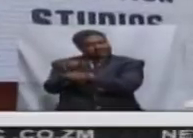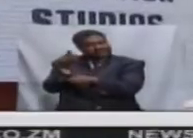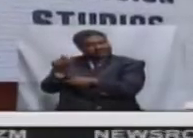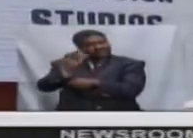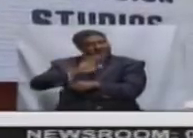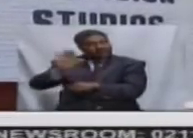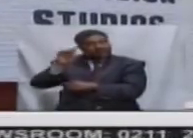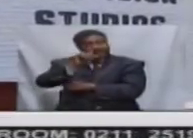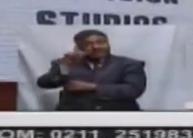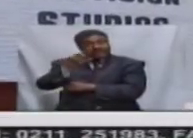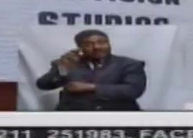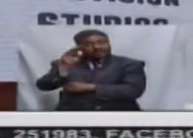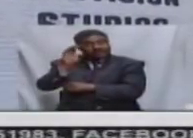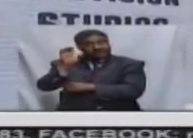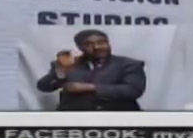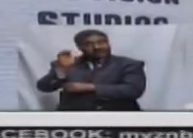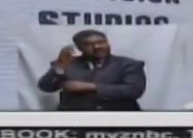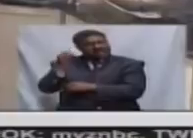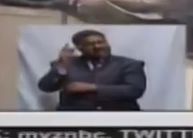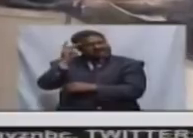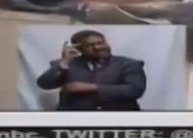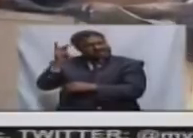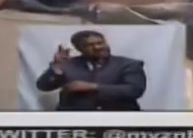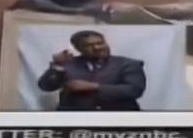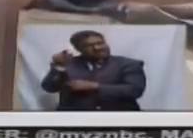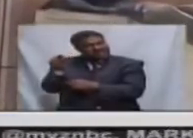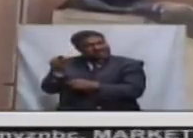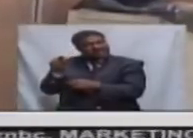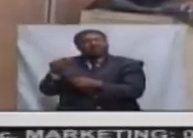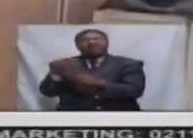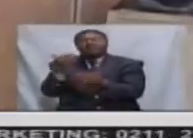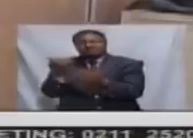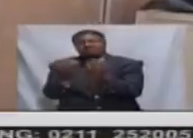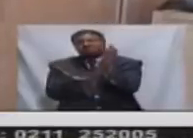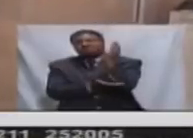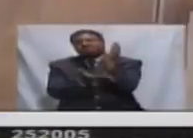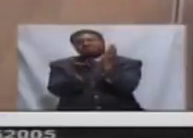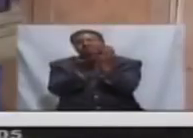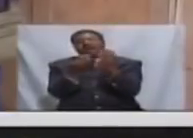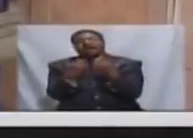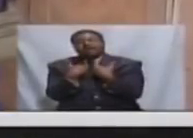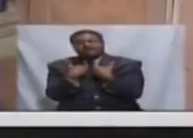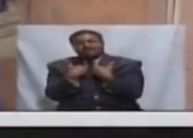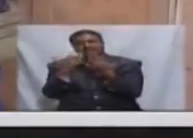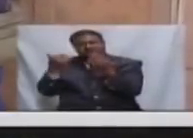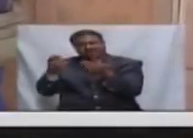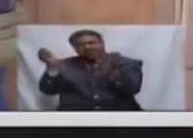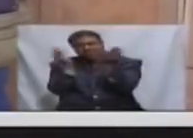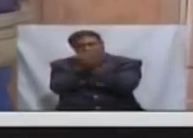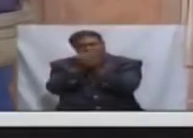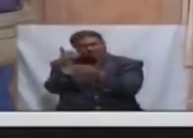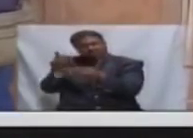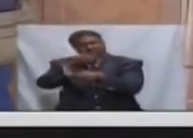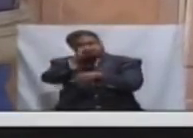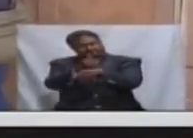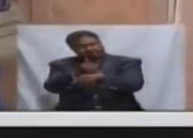institutions such as the International Atomic Energy Agency, IAEA, for such progress. He was speaking in Livingston when he